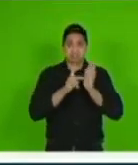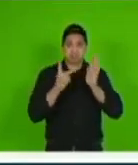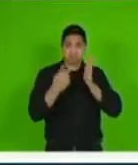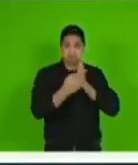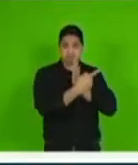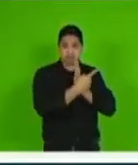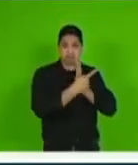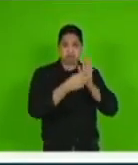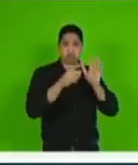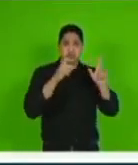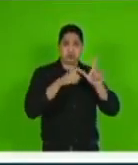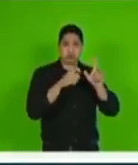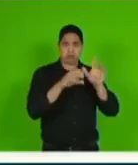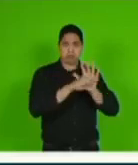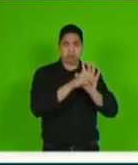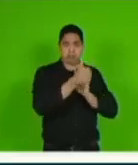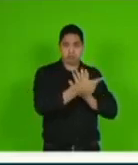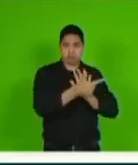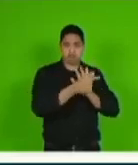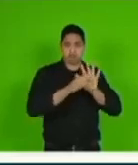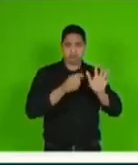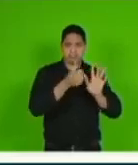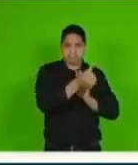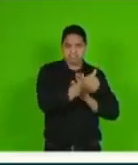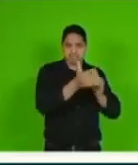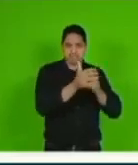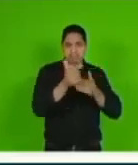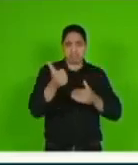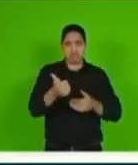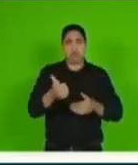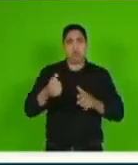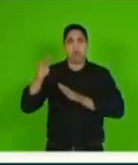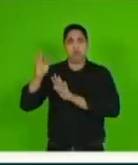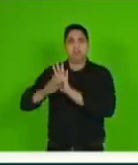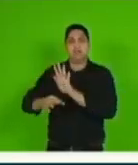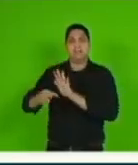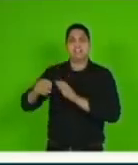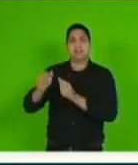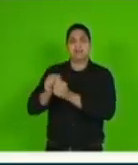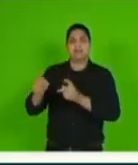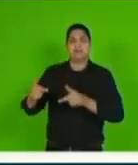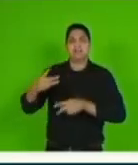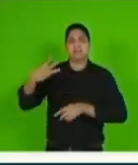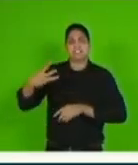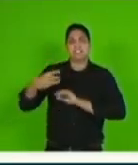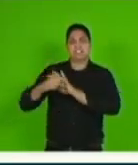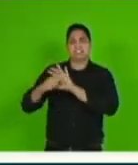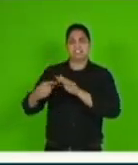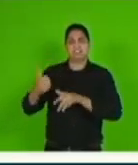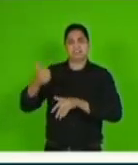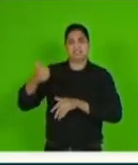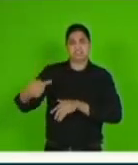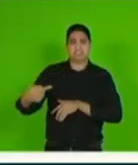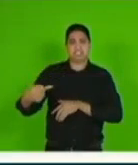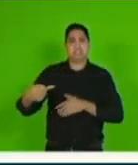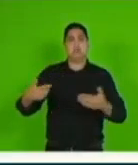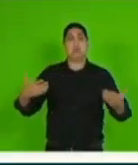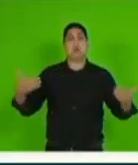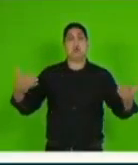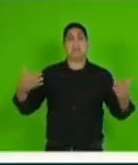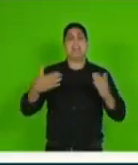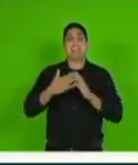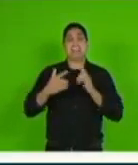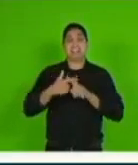is, make an association, a connection from the parable of the rich man of